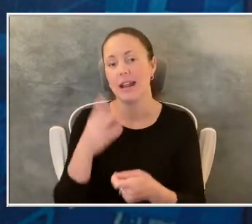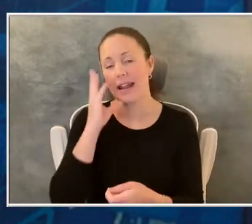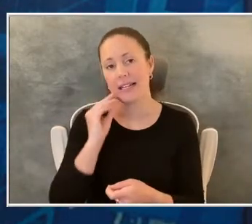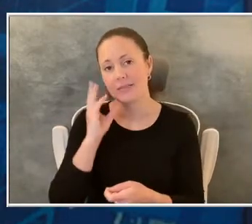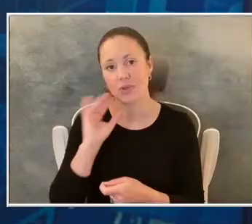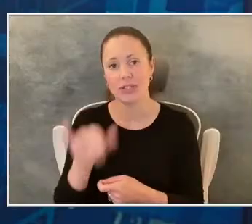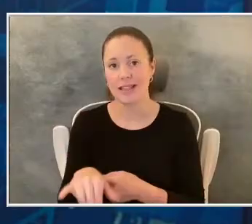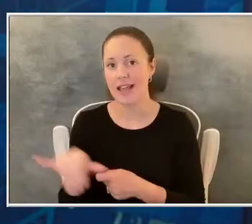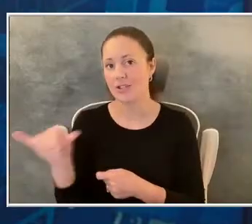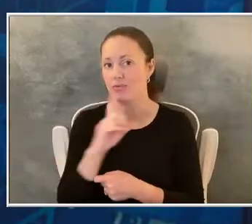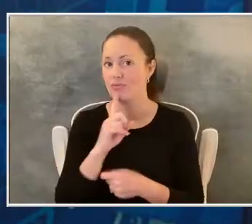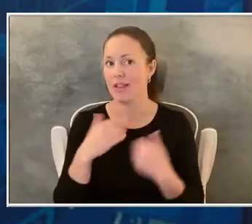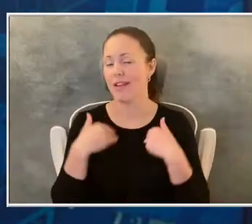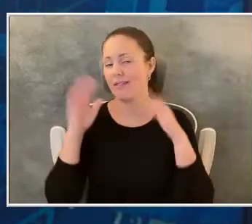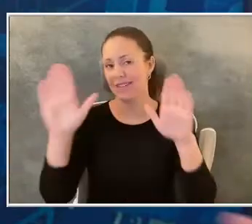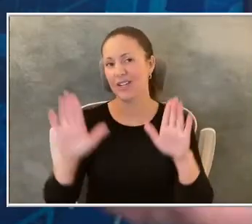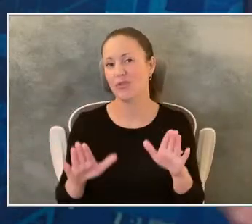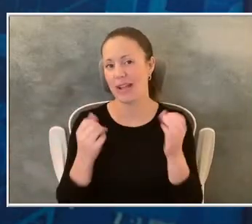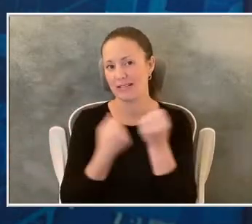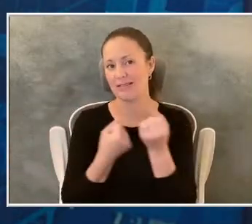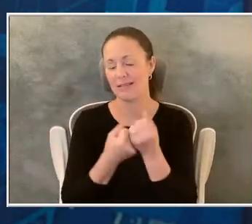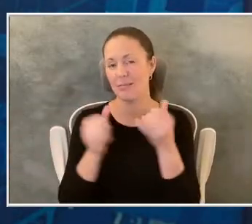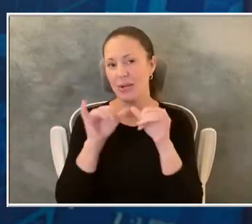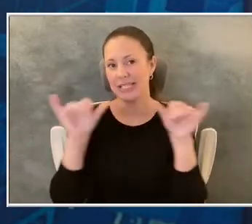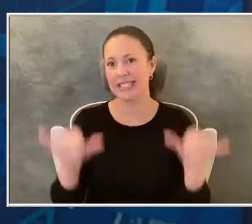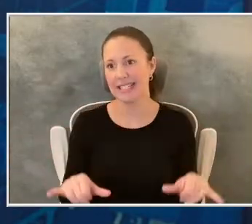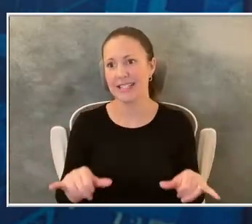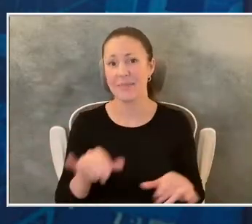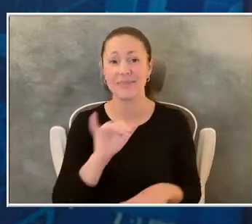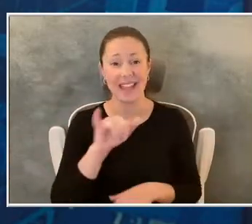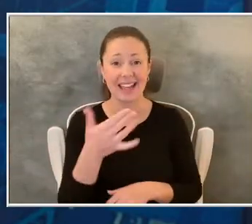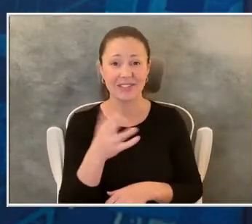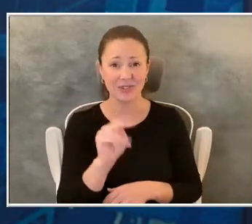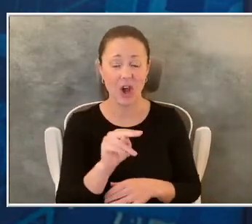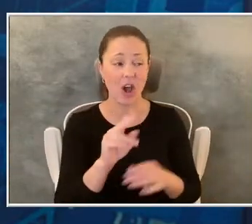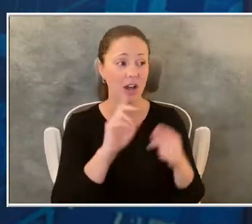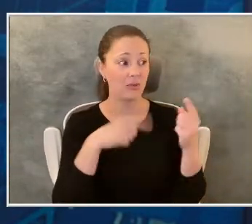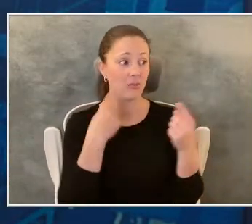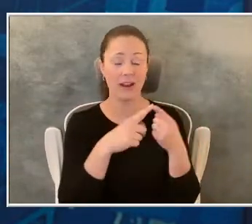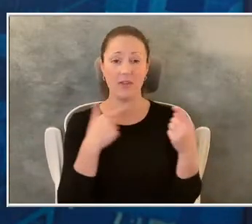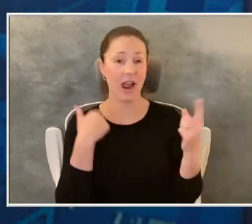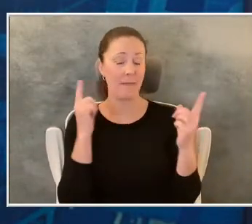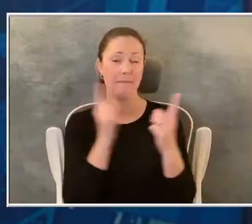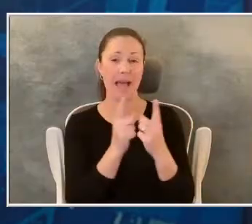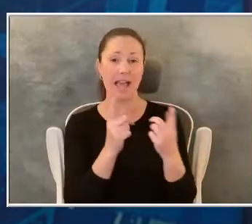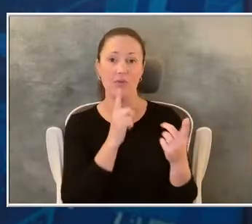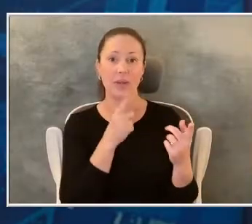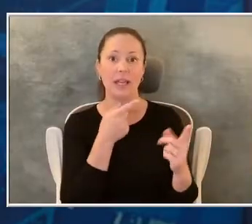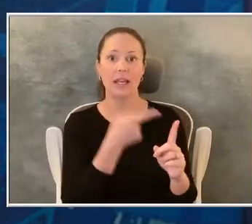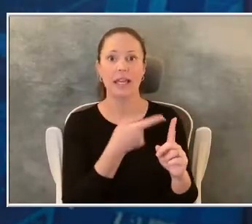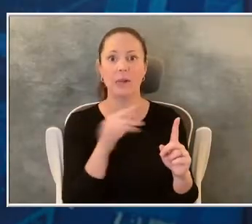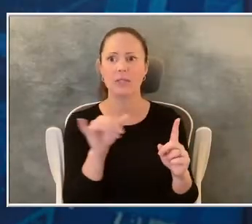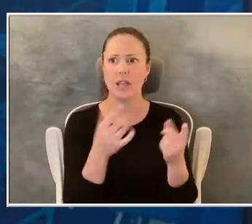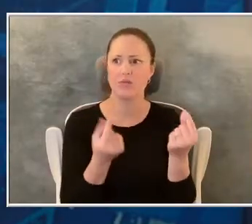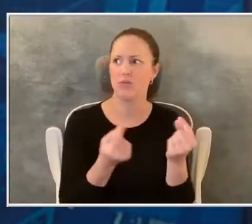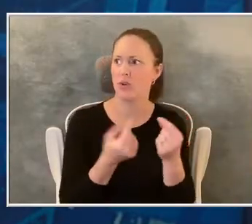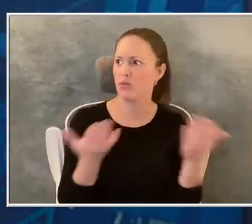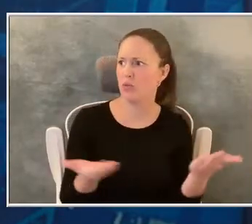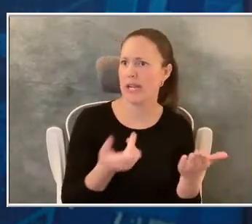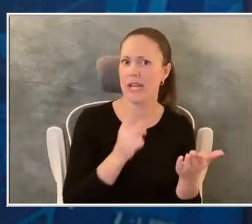great support system. So like John from day one, when I've met him, was like, "What are you doing here? You look so